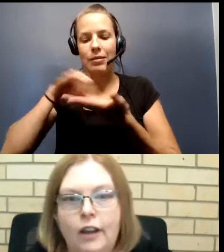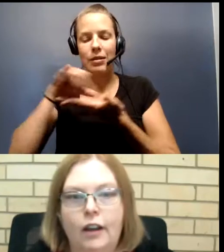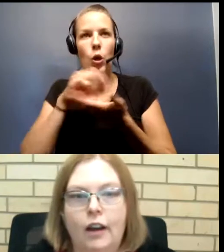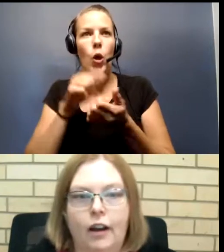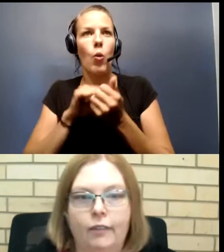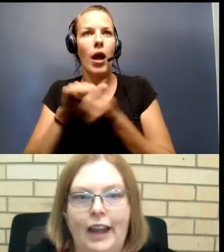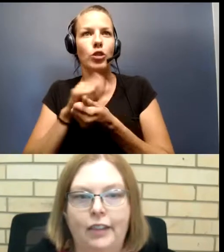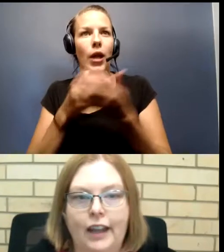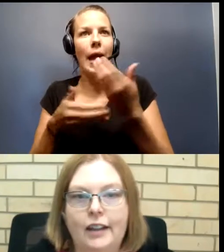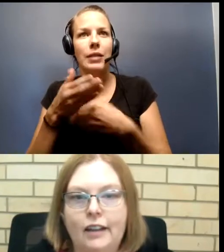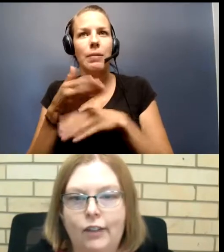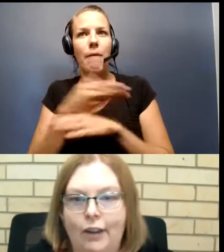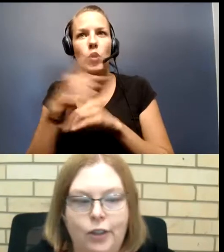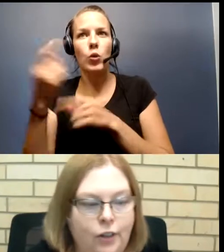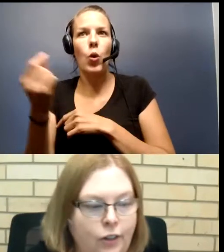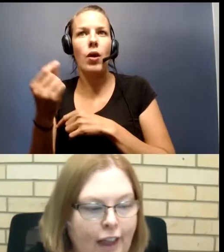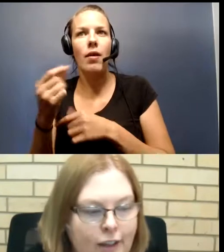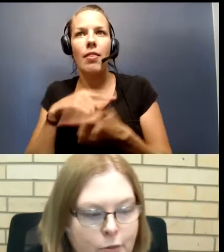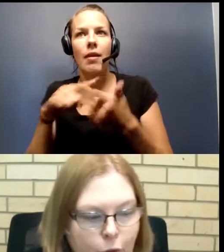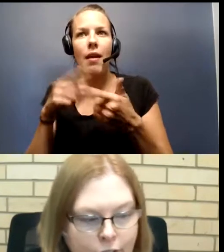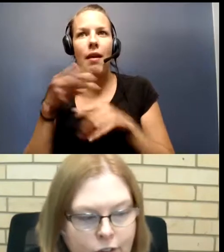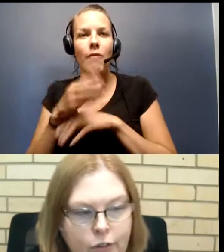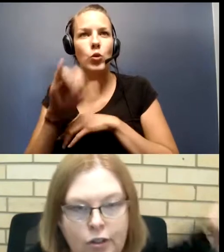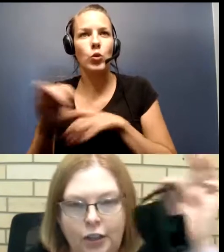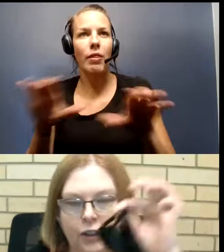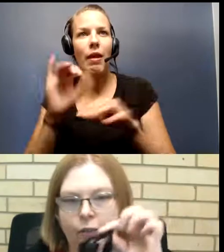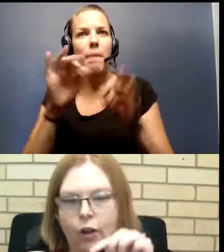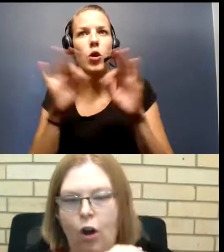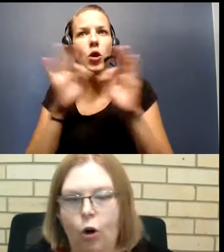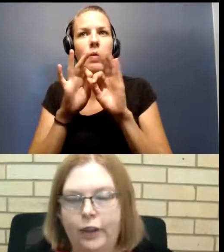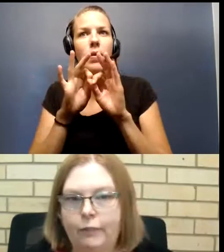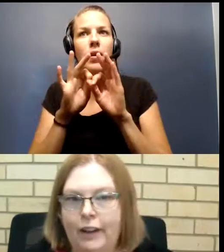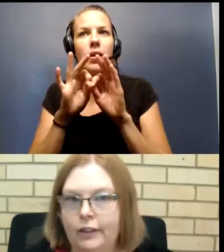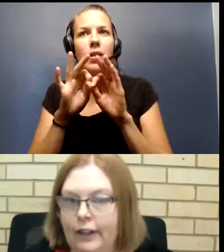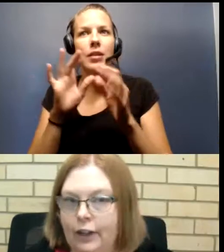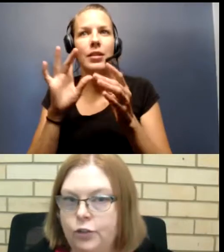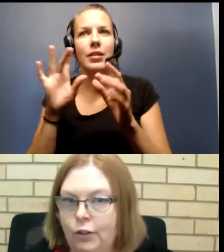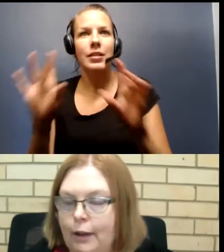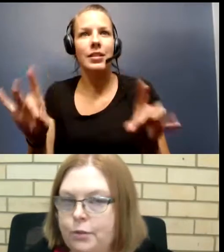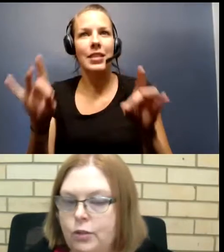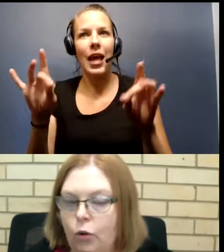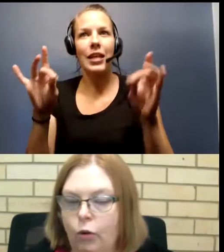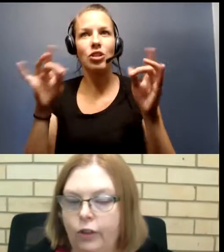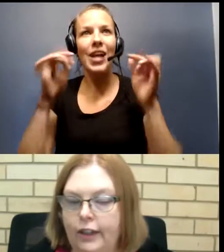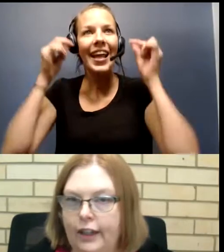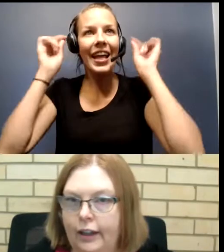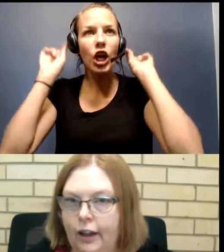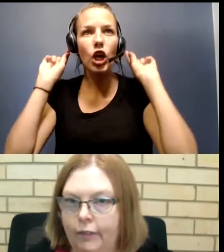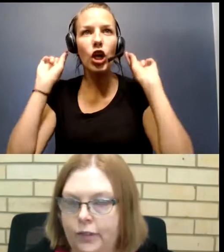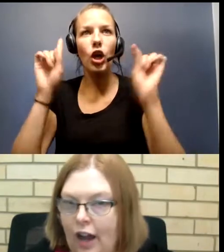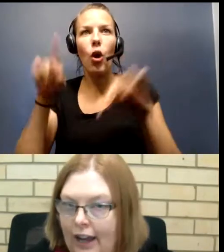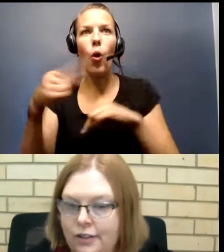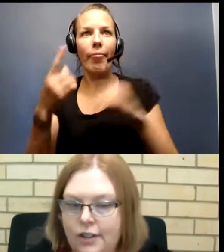go. And then after you do that, it's important to touch them only by the ear straps or